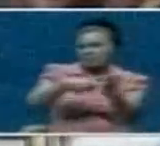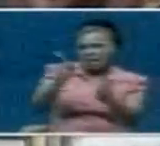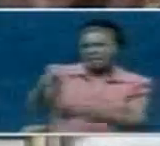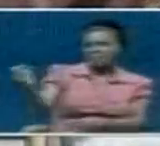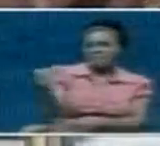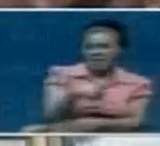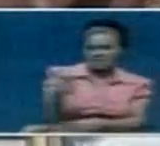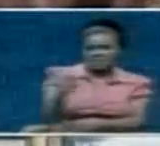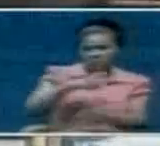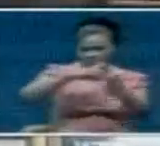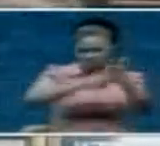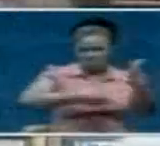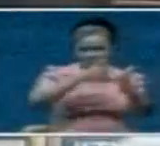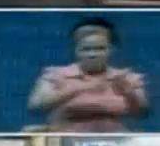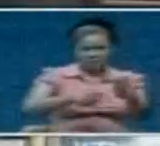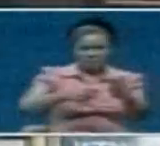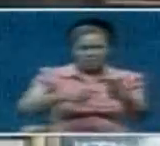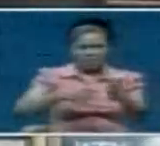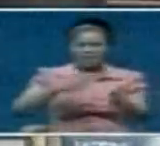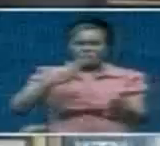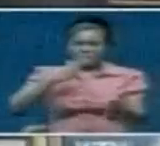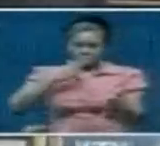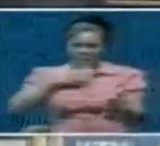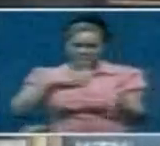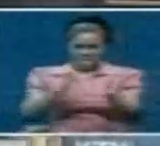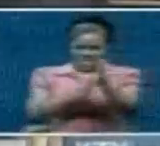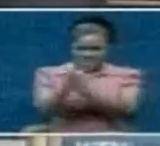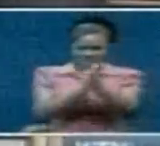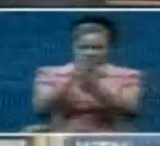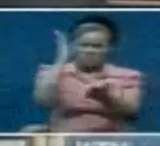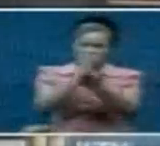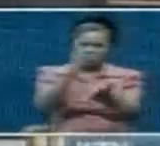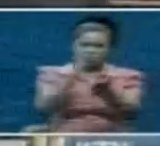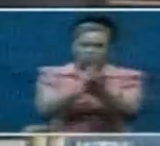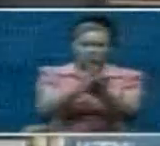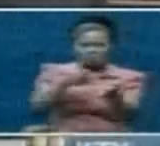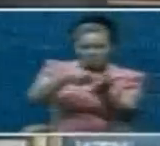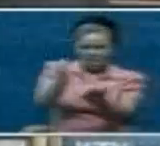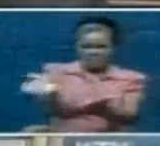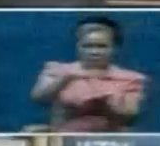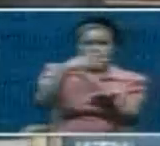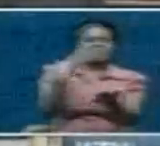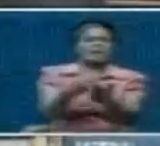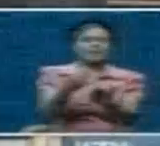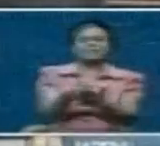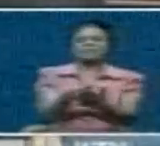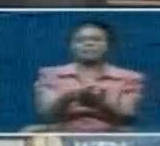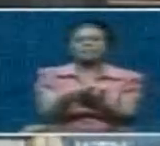allowance and statutory deductions. It is in my very best interest to recover that money sooner than